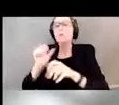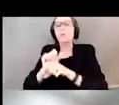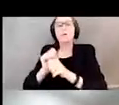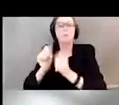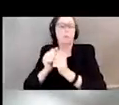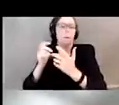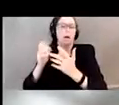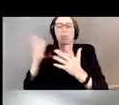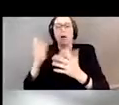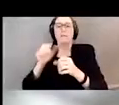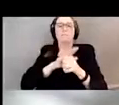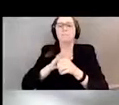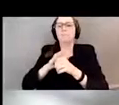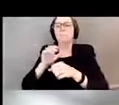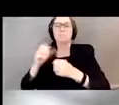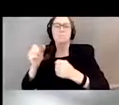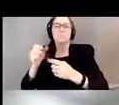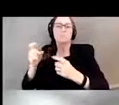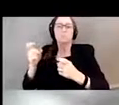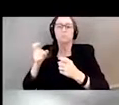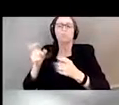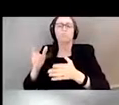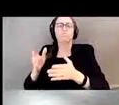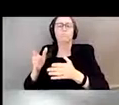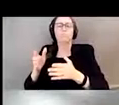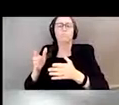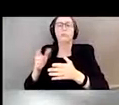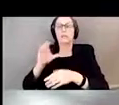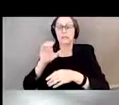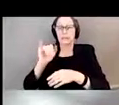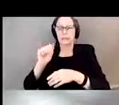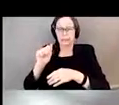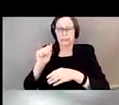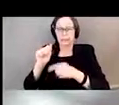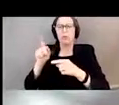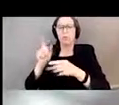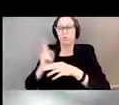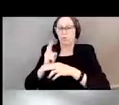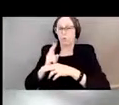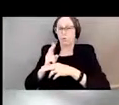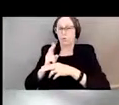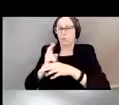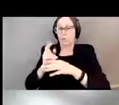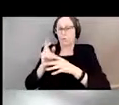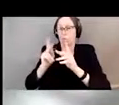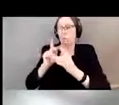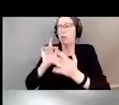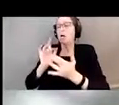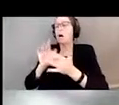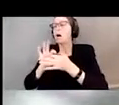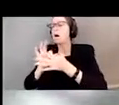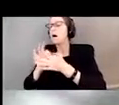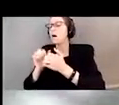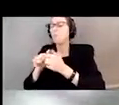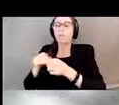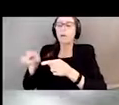powers. And what the CIA will do was it uses agents and its contacts with the Pakistani